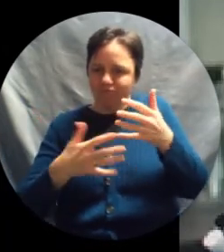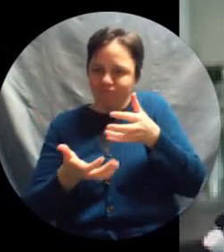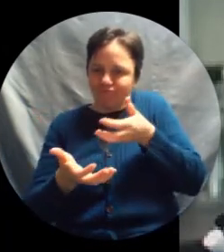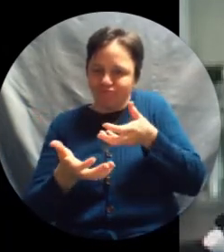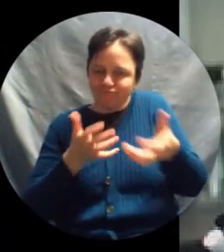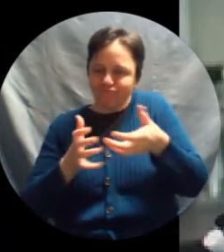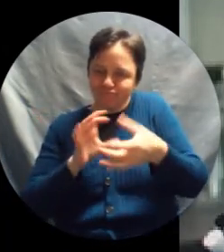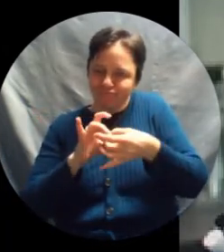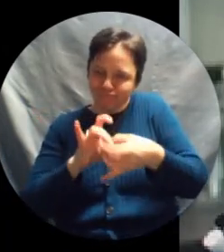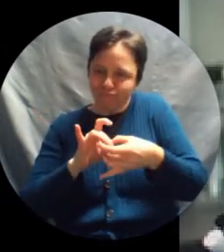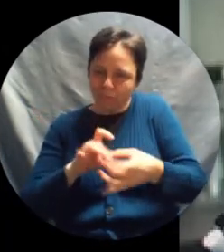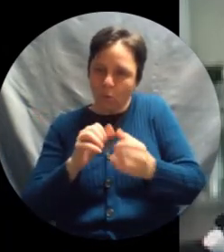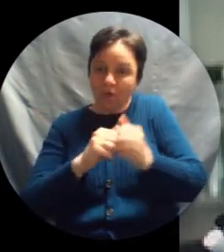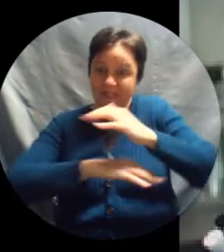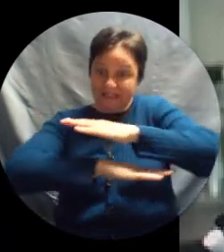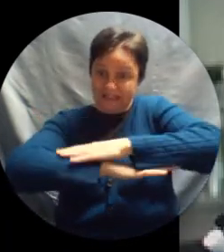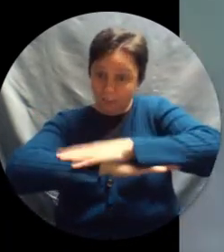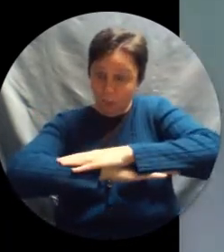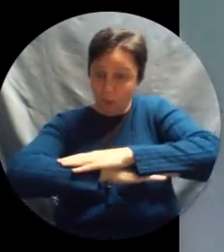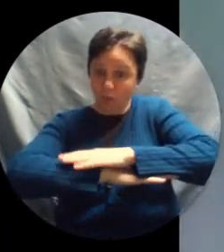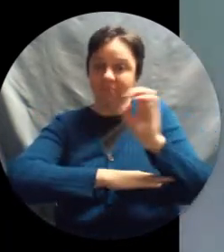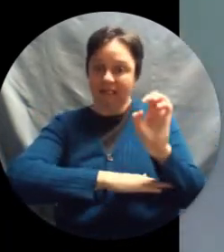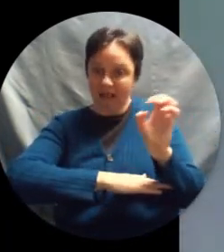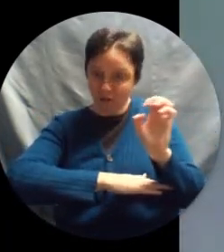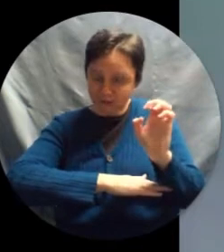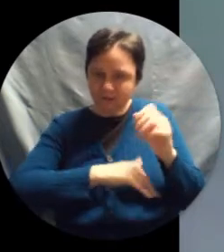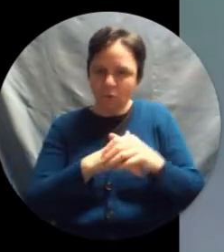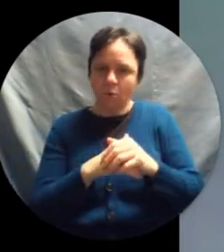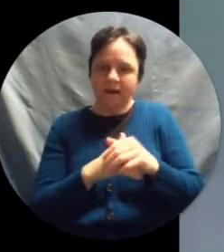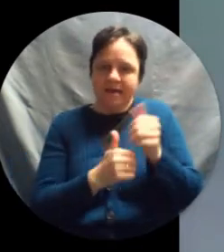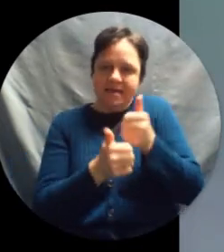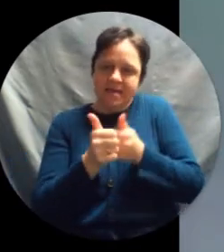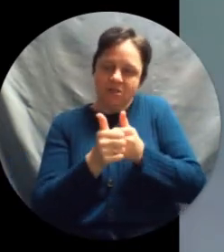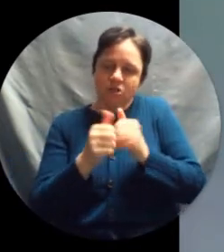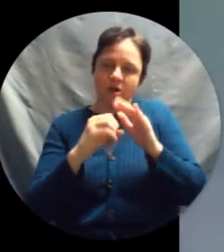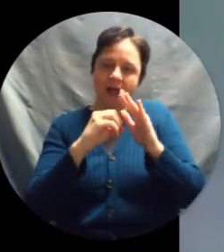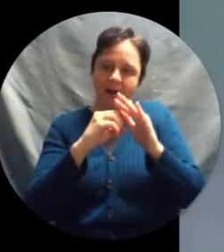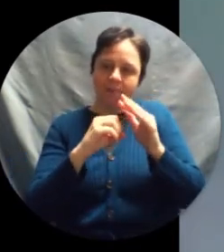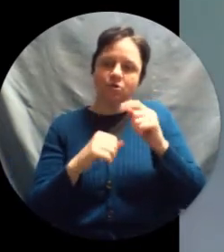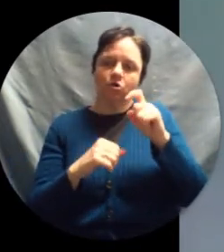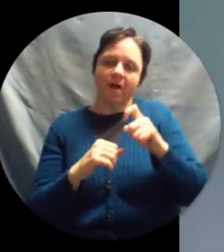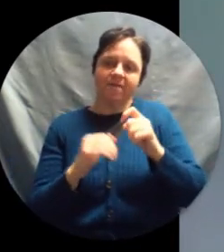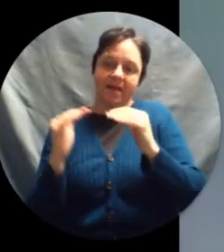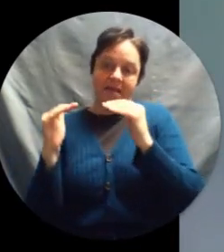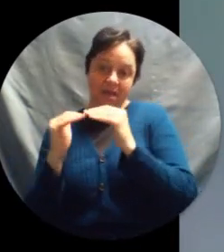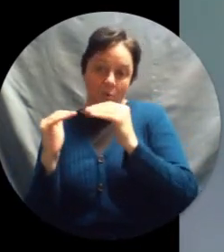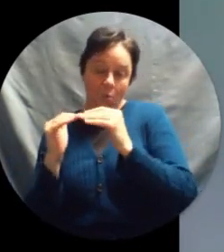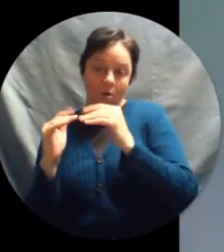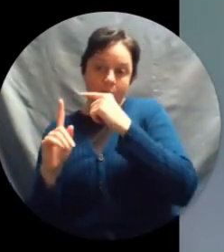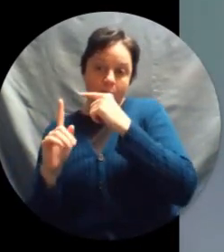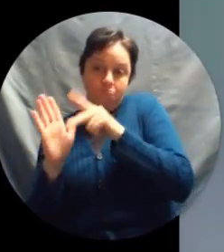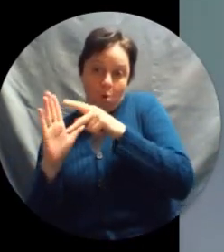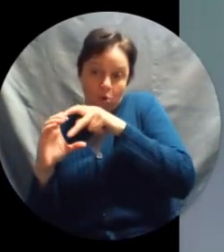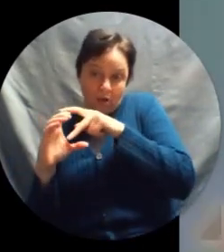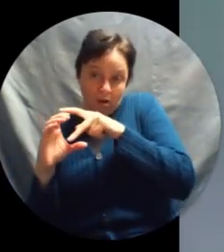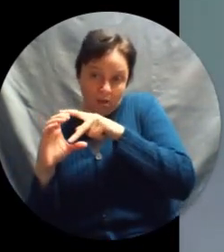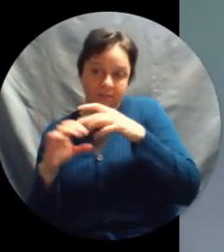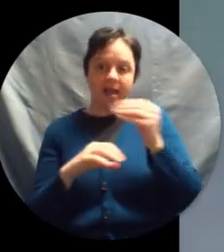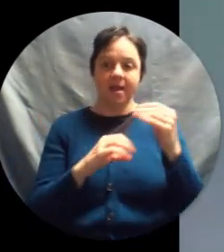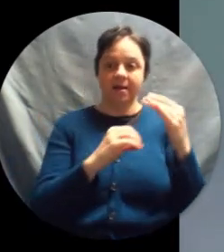are coming into contact with one another. So each atom should have a equal number of protons and electrons, and that's what